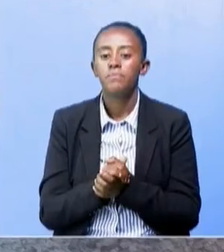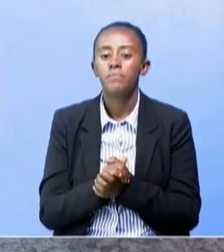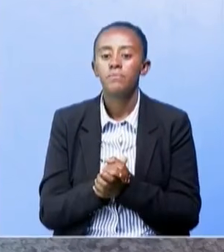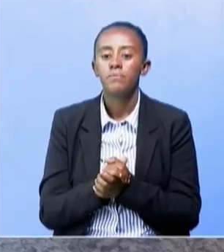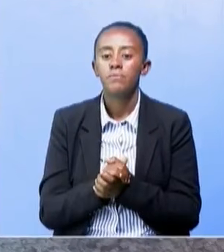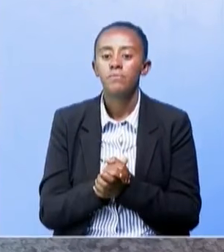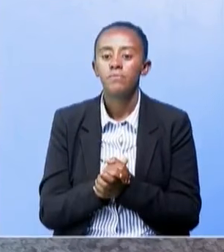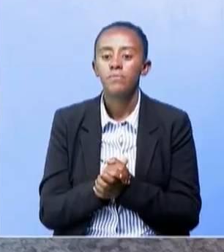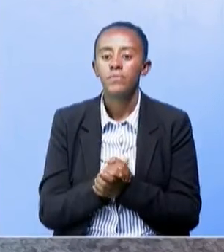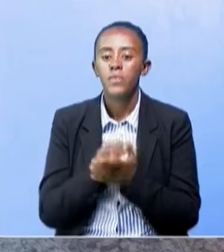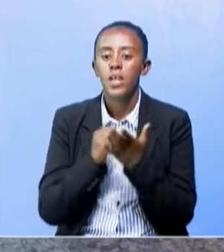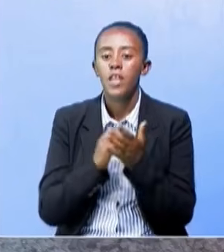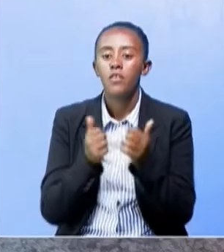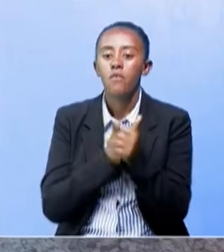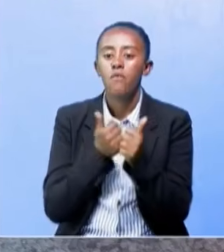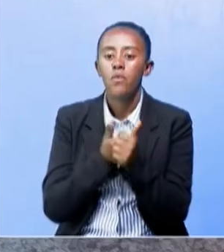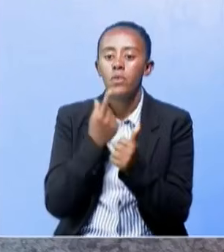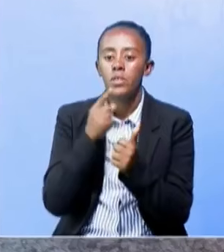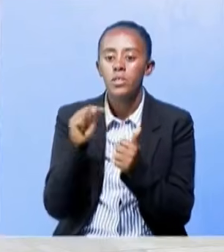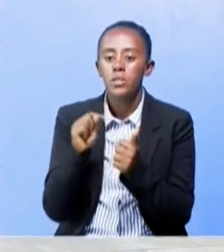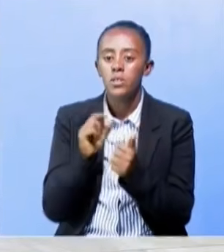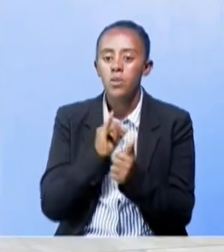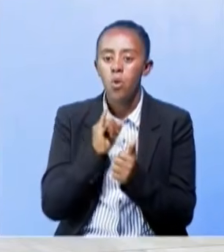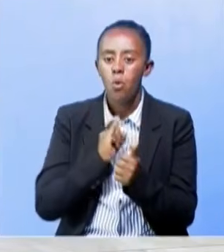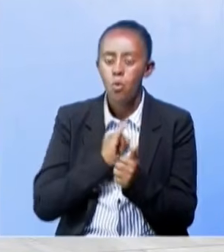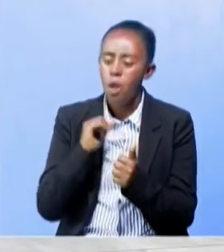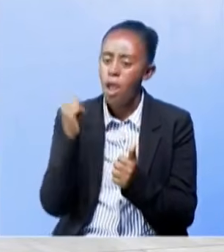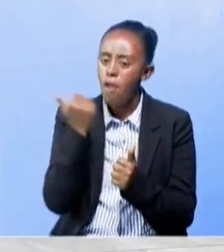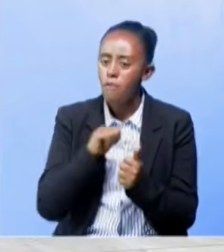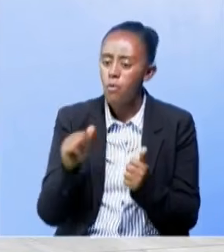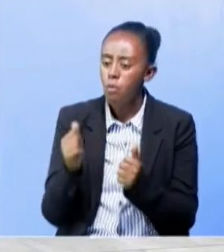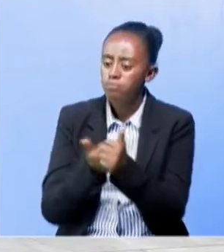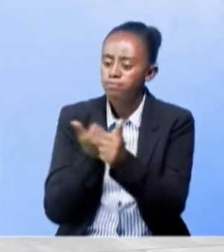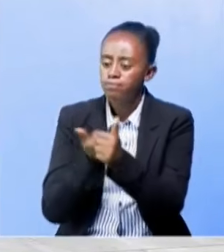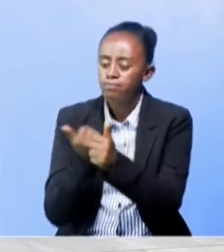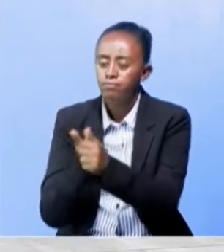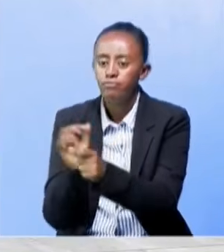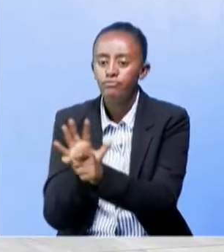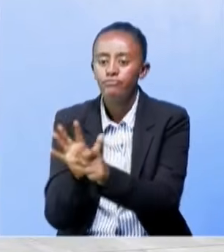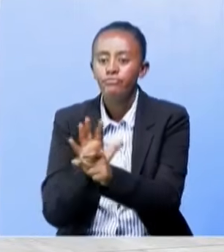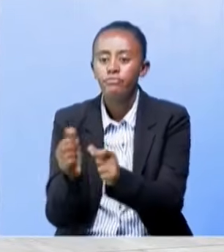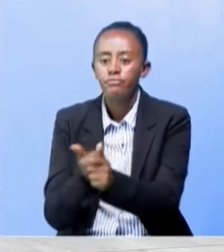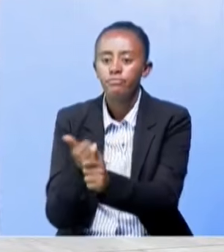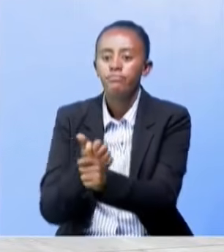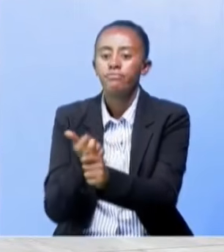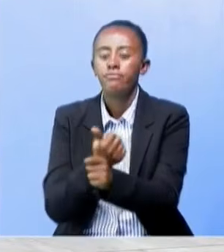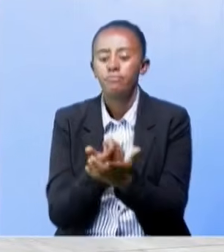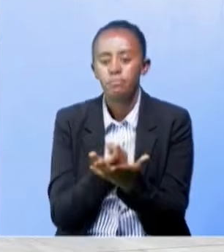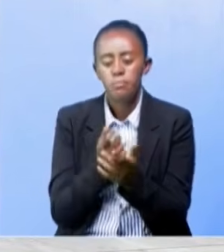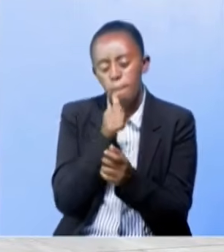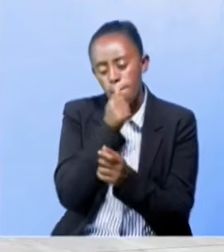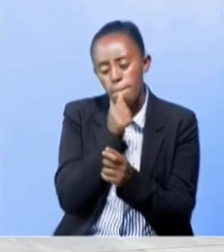Here, it follows the owner everywhere and waits for them patiently.